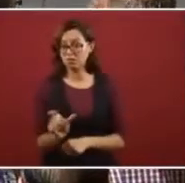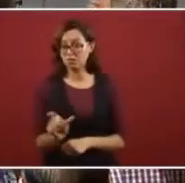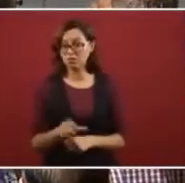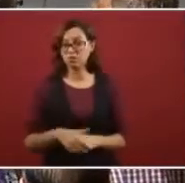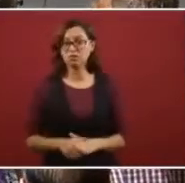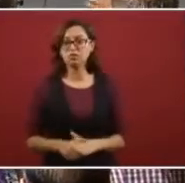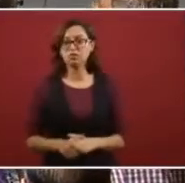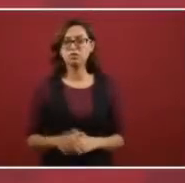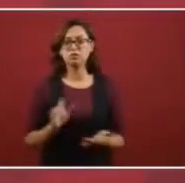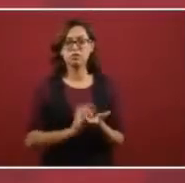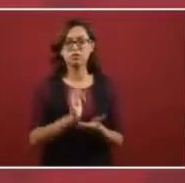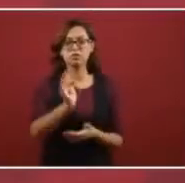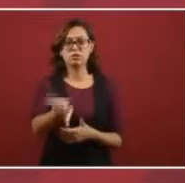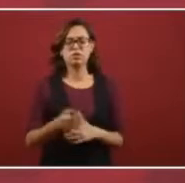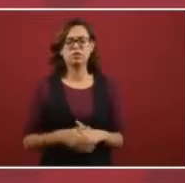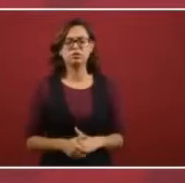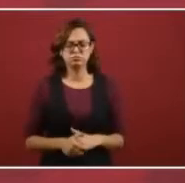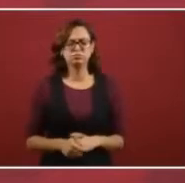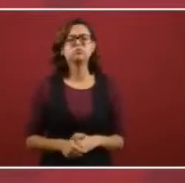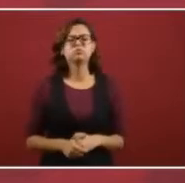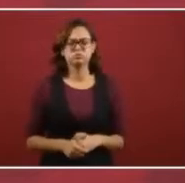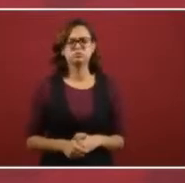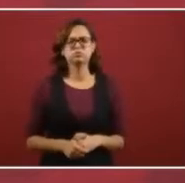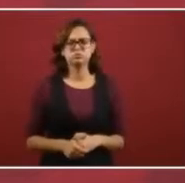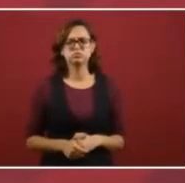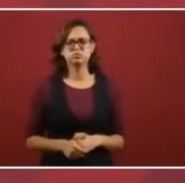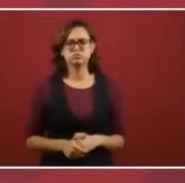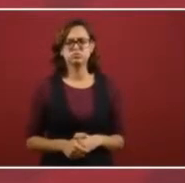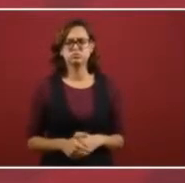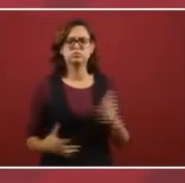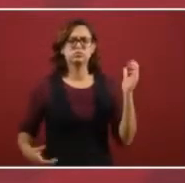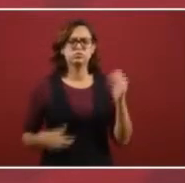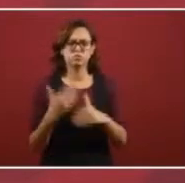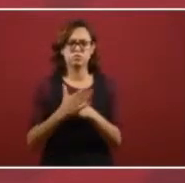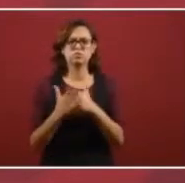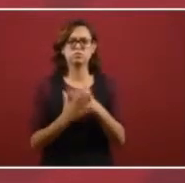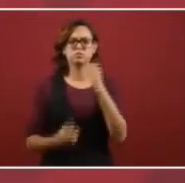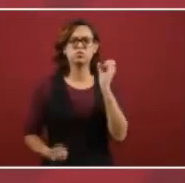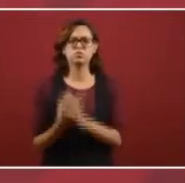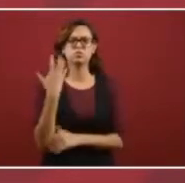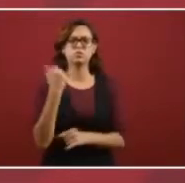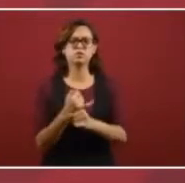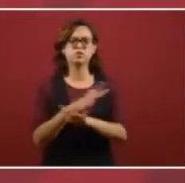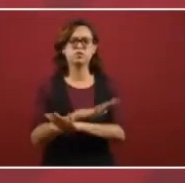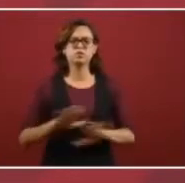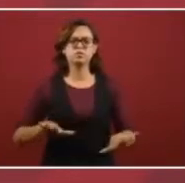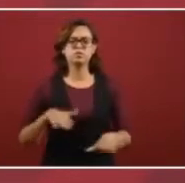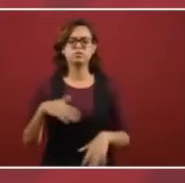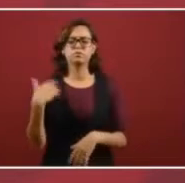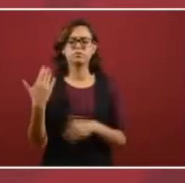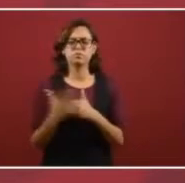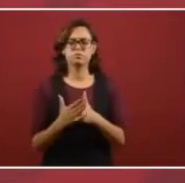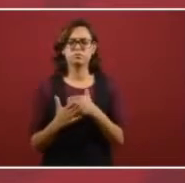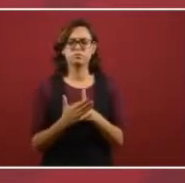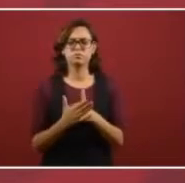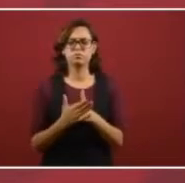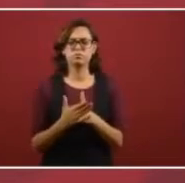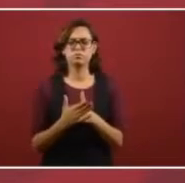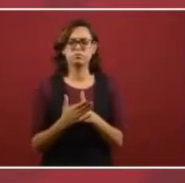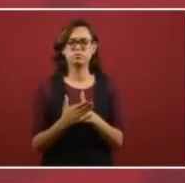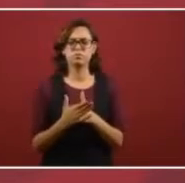this year? Yes, we're going to present a new information on